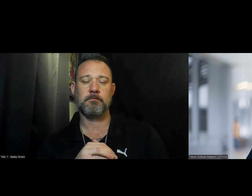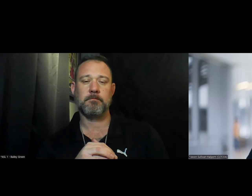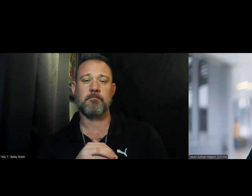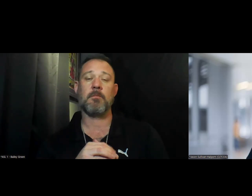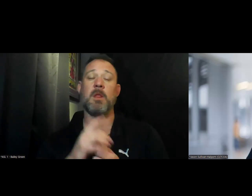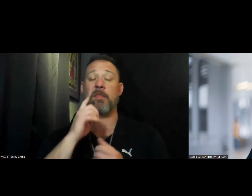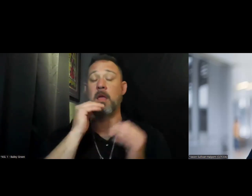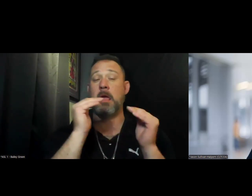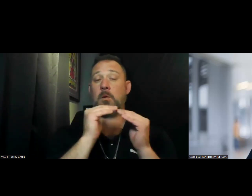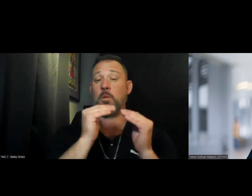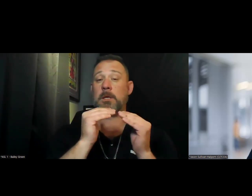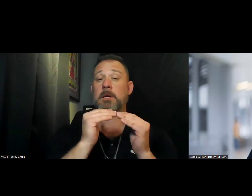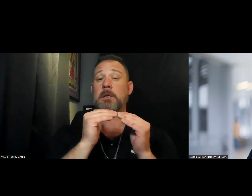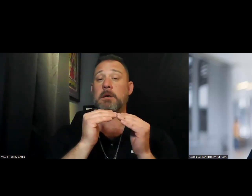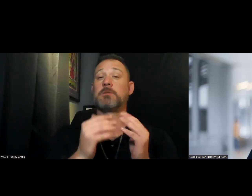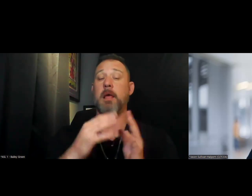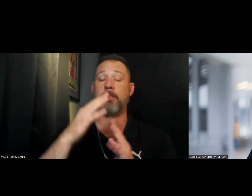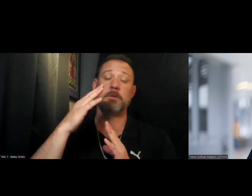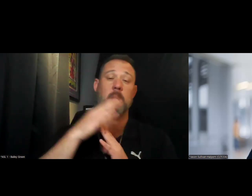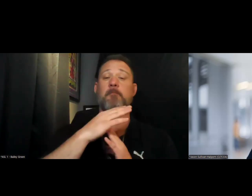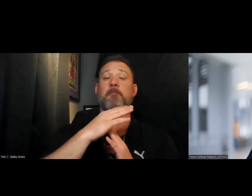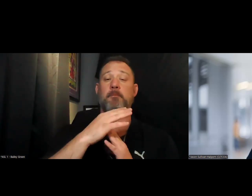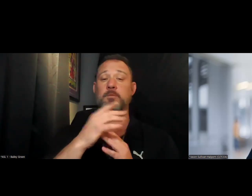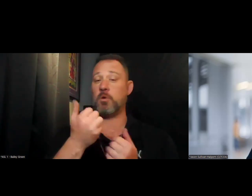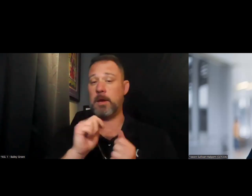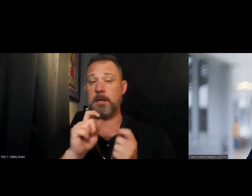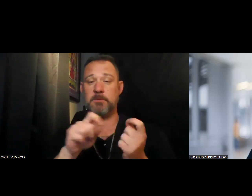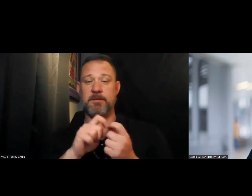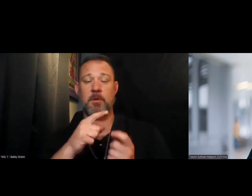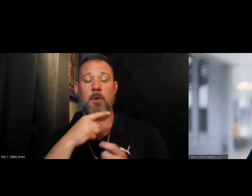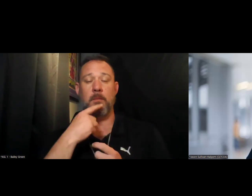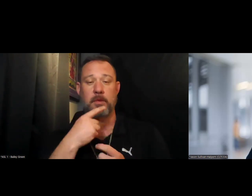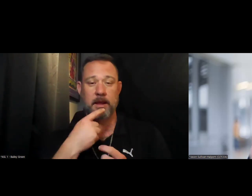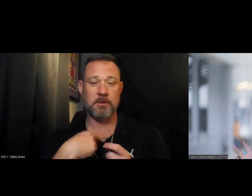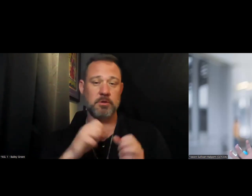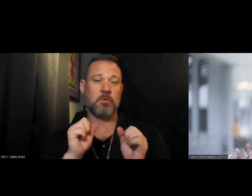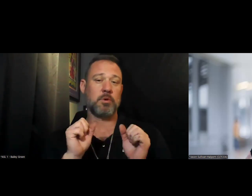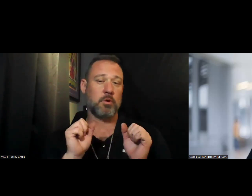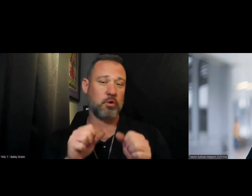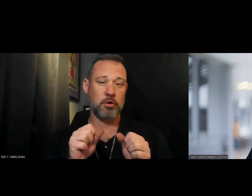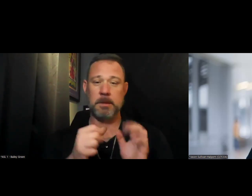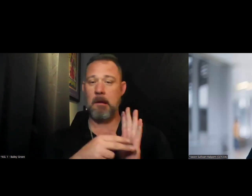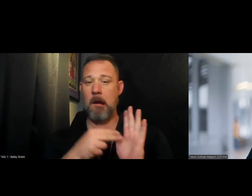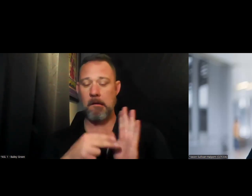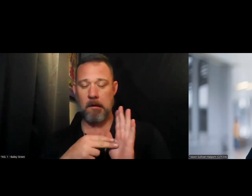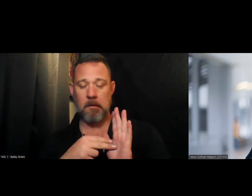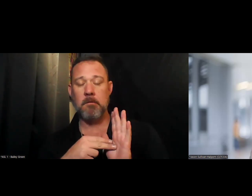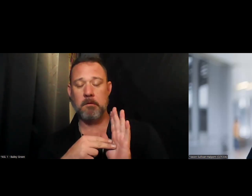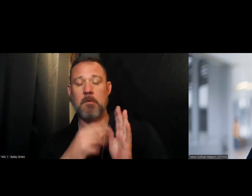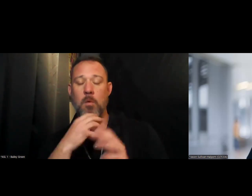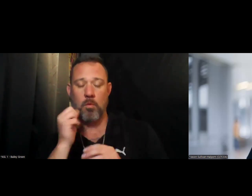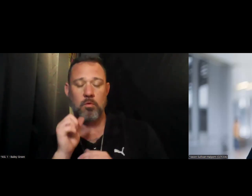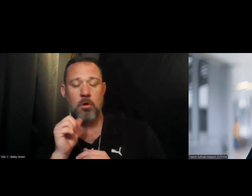at the forefront. So are there any particular populations where we could be highlighting in this work? Older adults